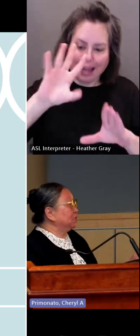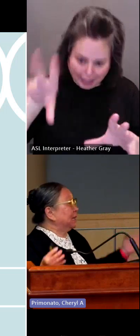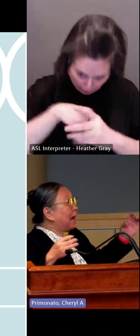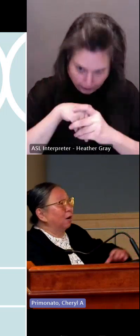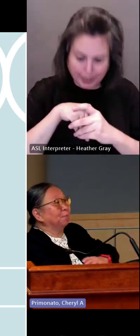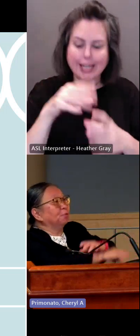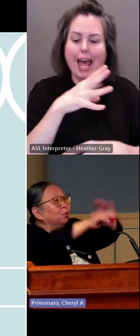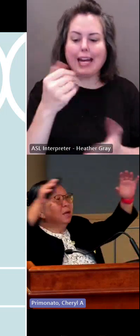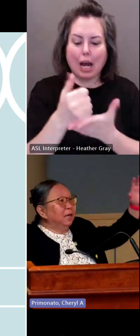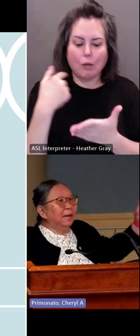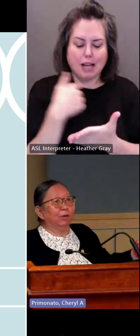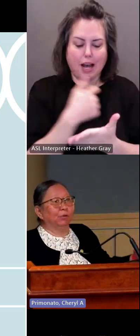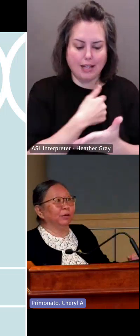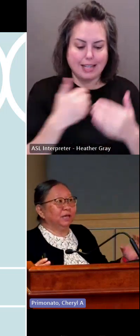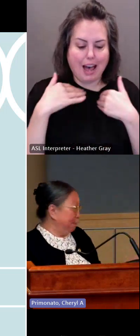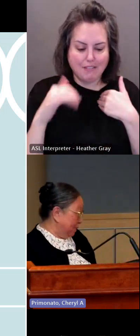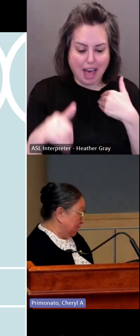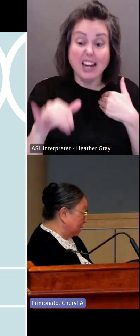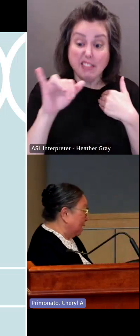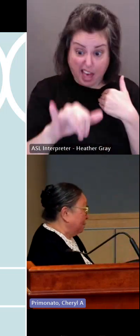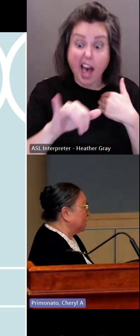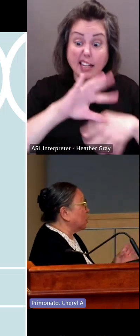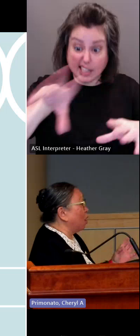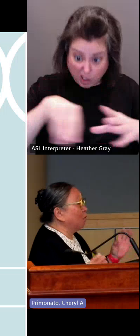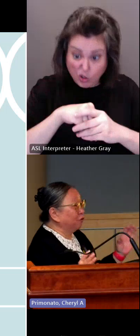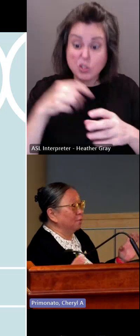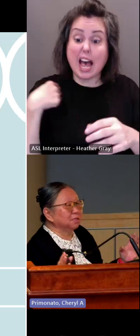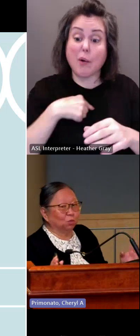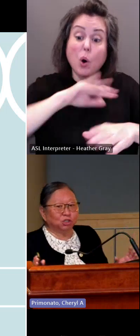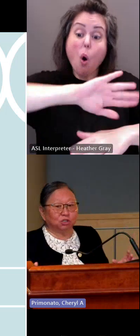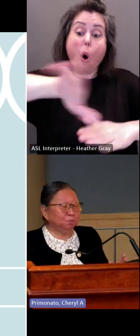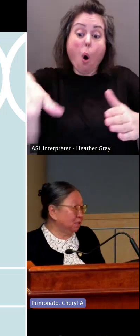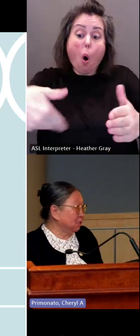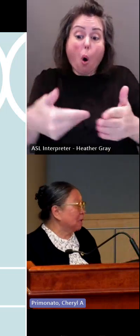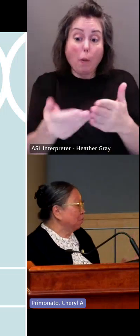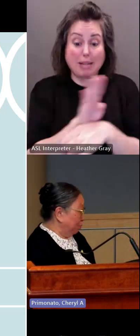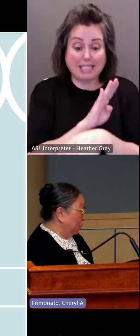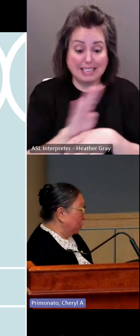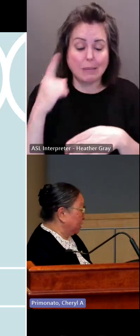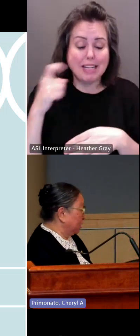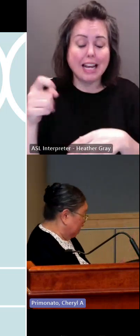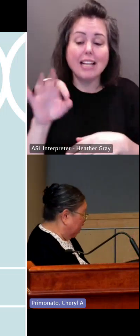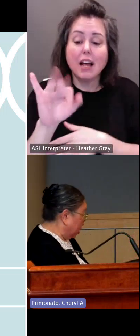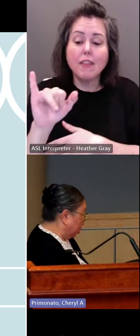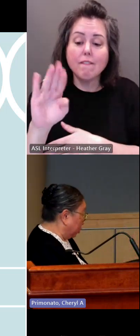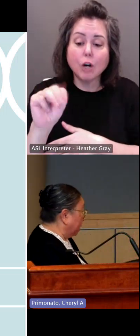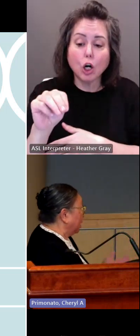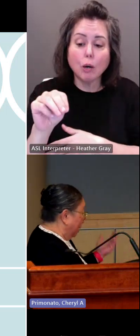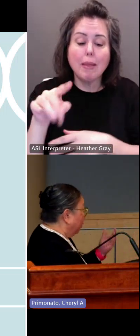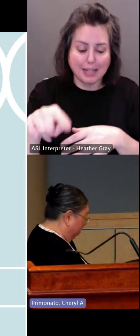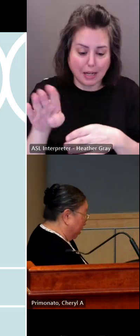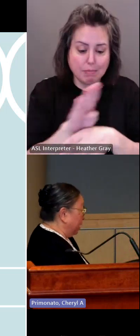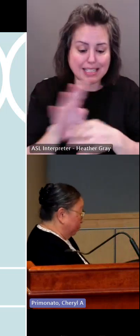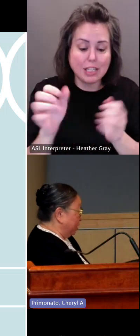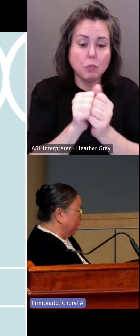also increasing our pool in our e-business, because all firms that wish to do business with PRT must be